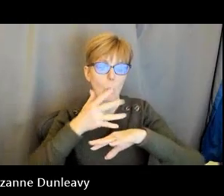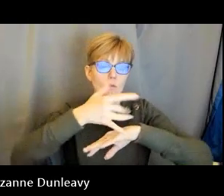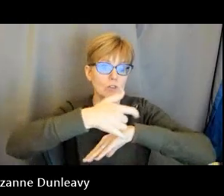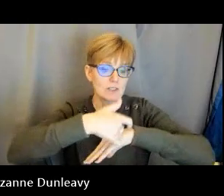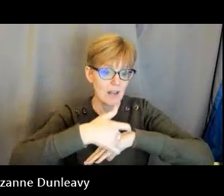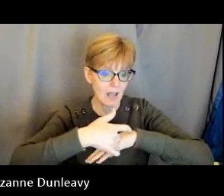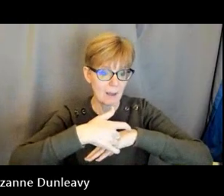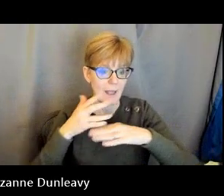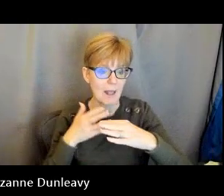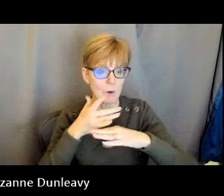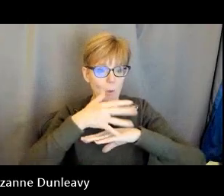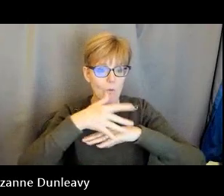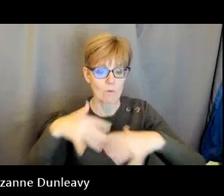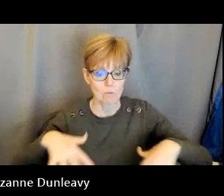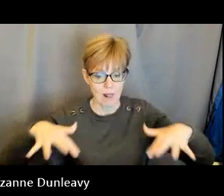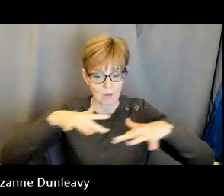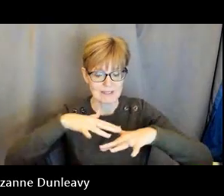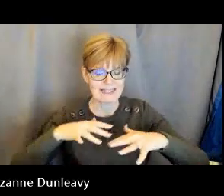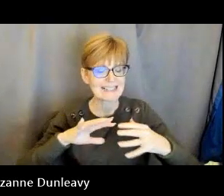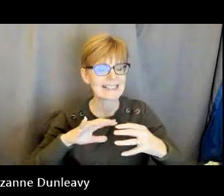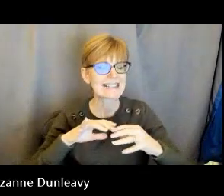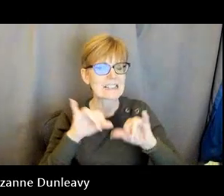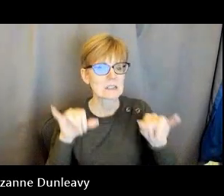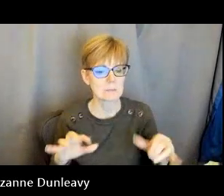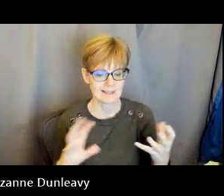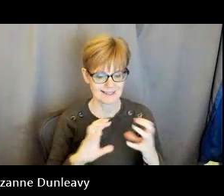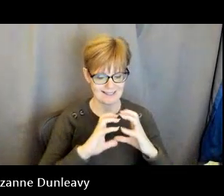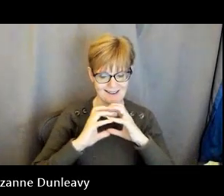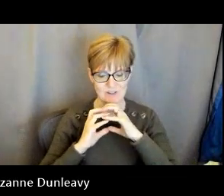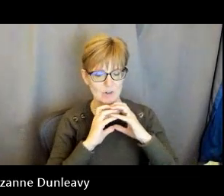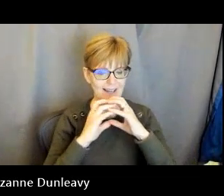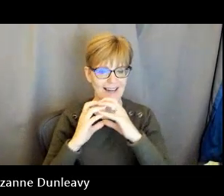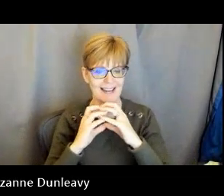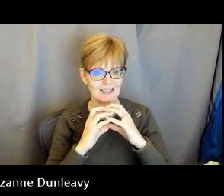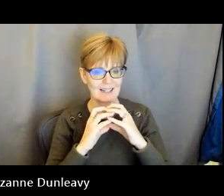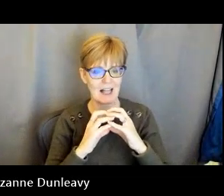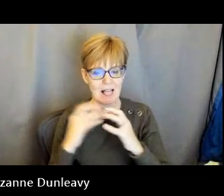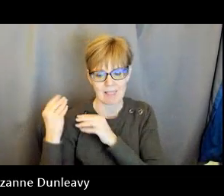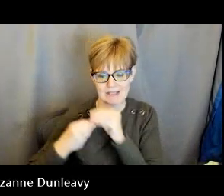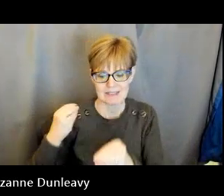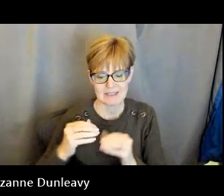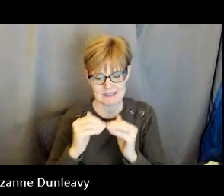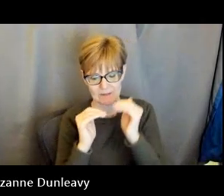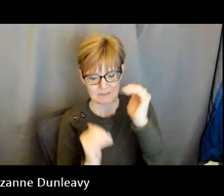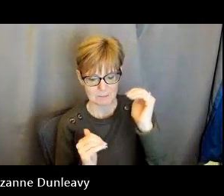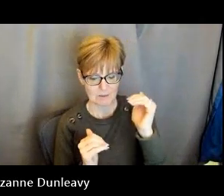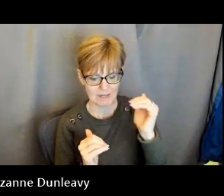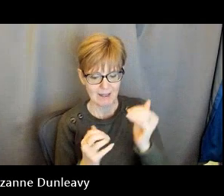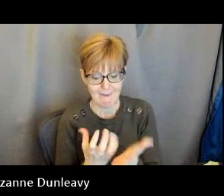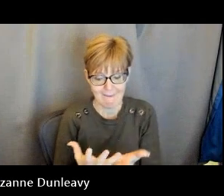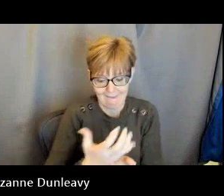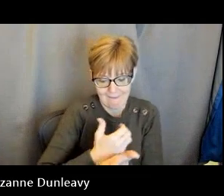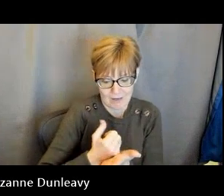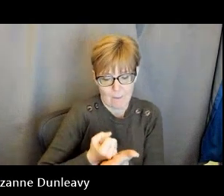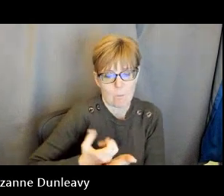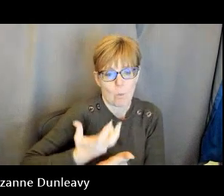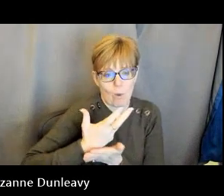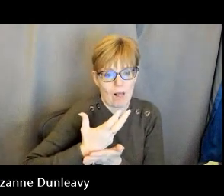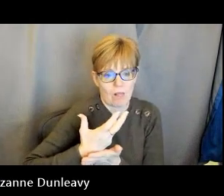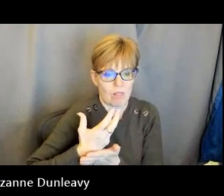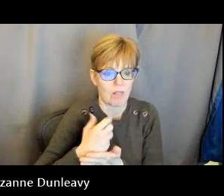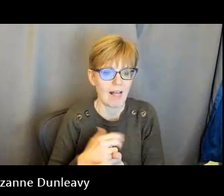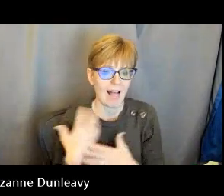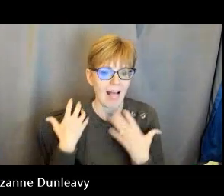ways. These interconnected legacies of disparity, income, wealth, education, health, housing, and the